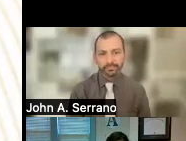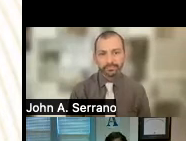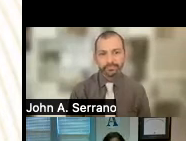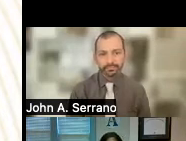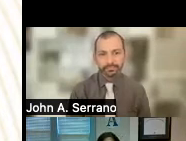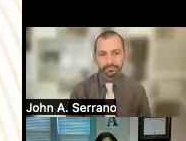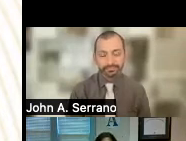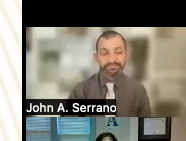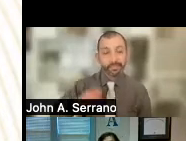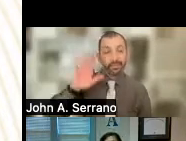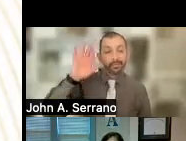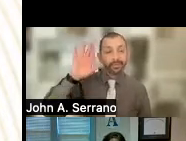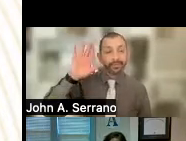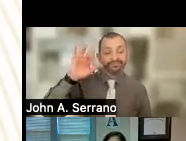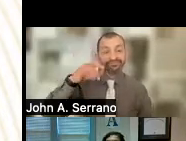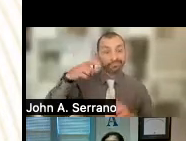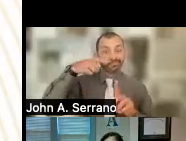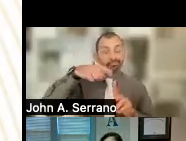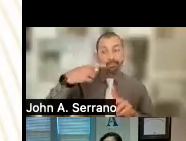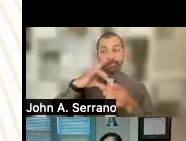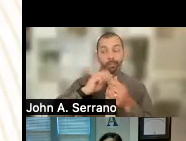You need to focus on one at a time.